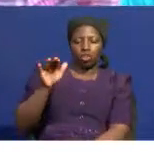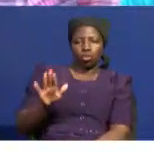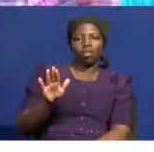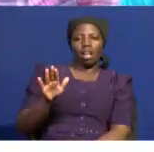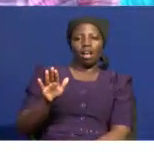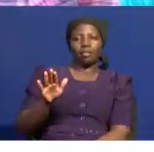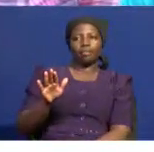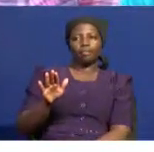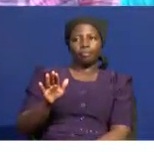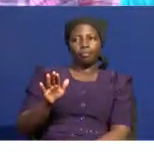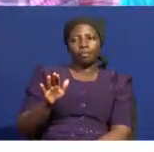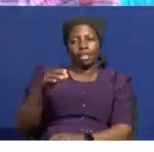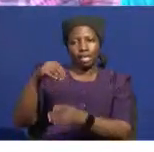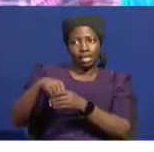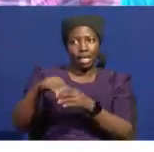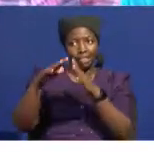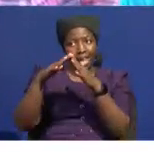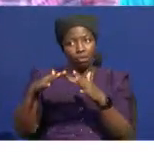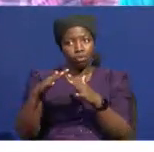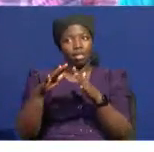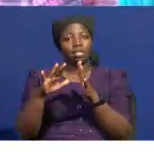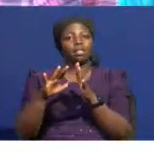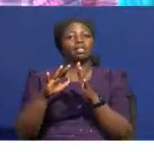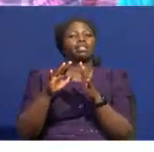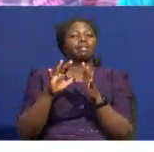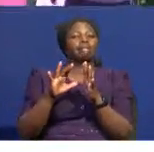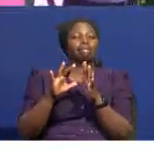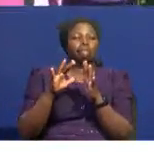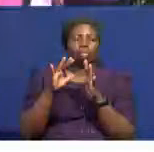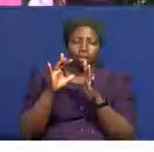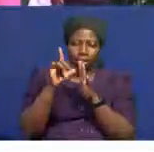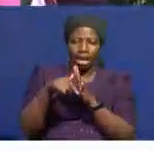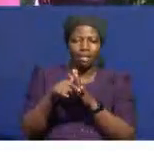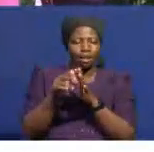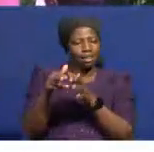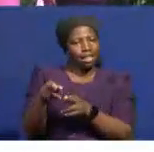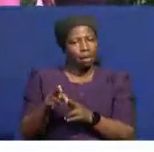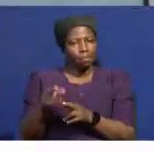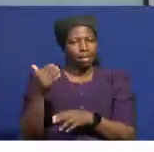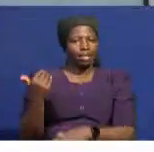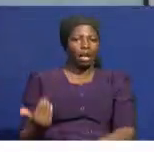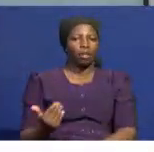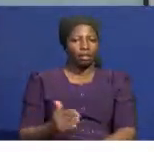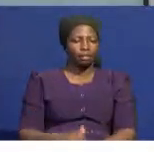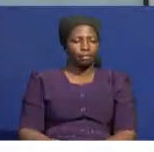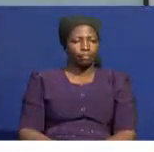kupaki na mtoto kwa nyumba ndio akatekeleza hiyo kitendo.